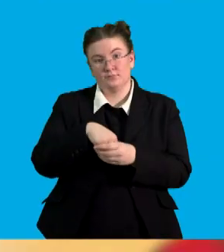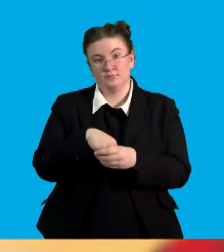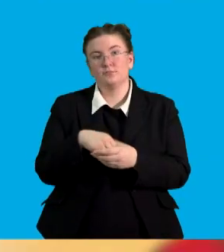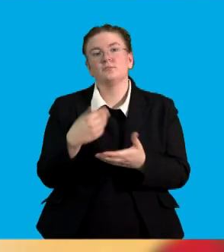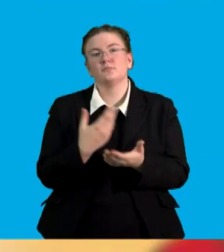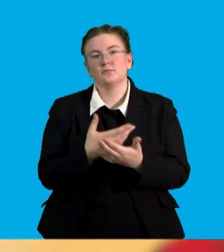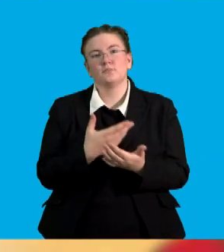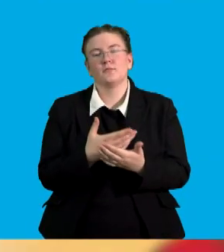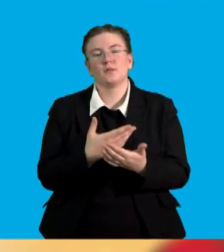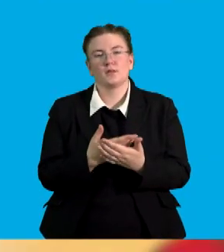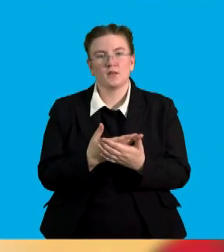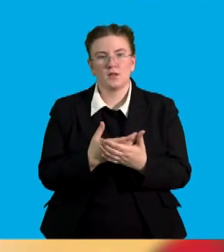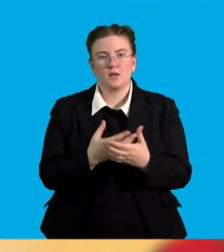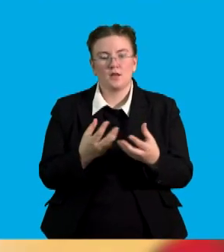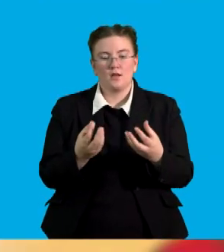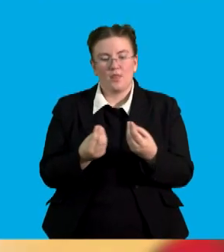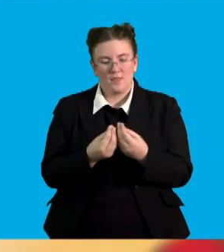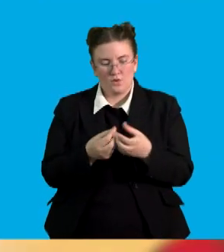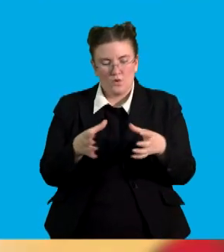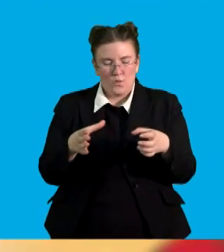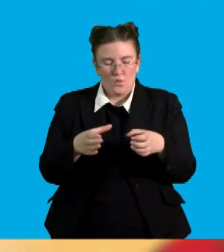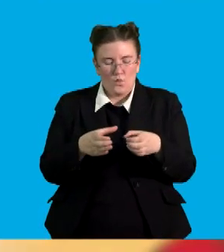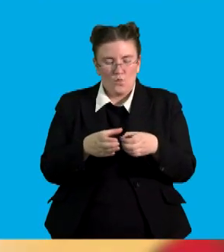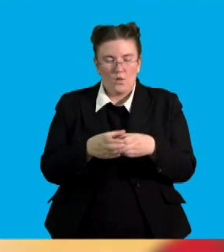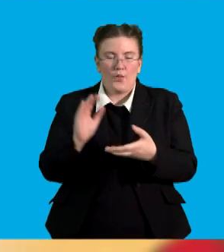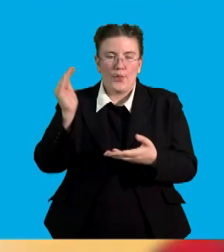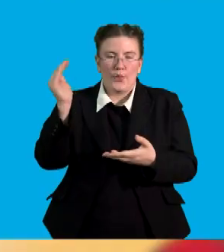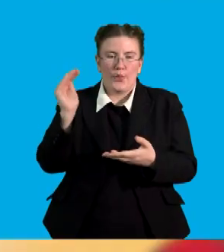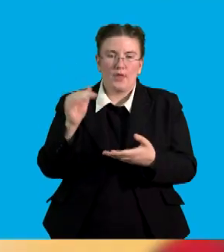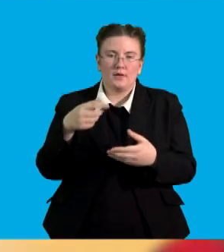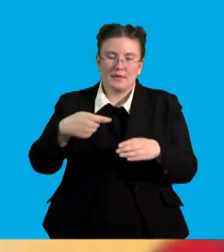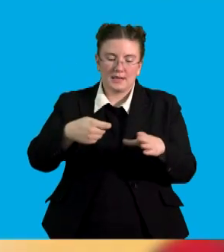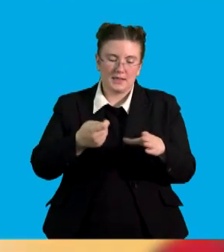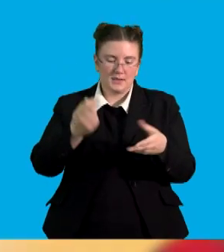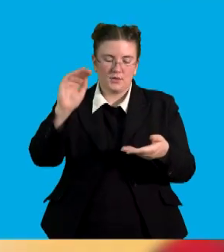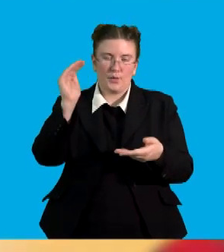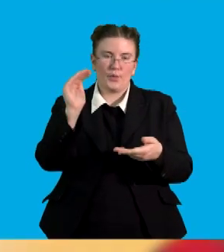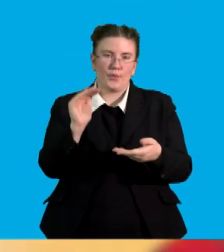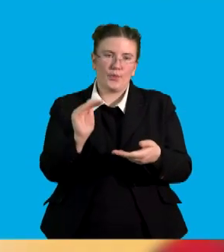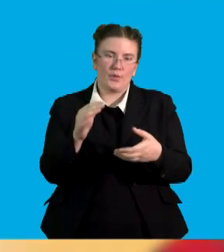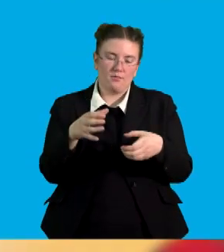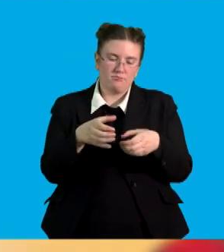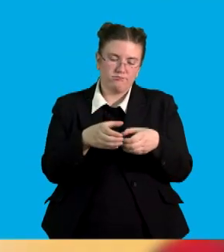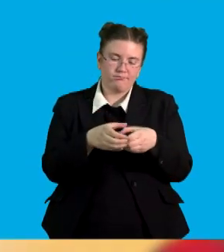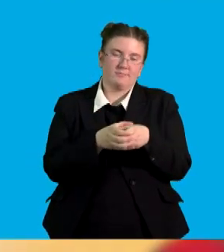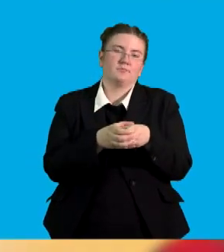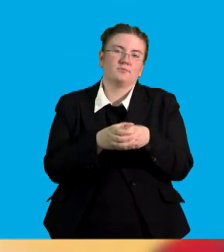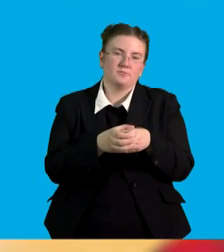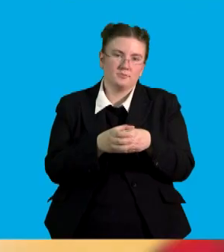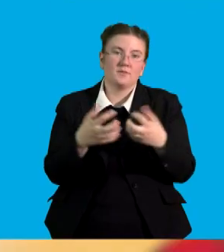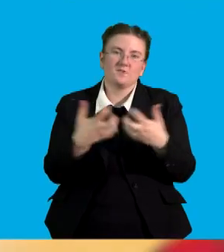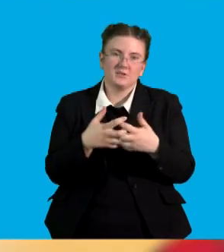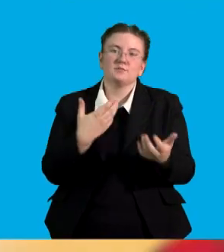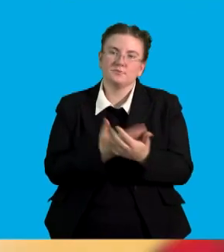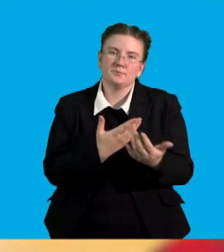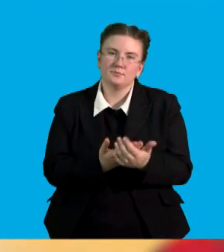You can squeeze that container and make it smaller, and the gas particles within that particular container will still be able to fit within